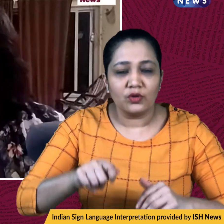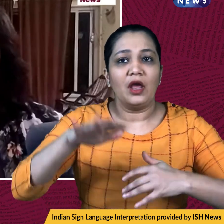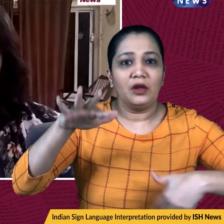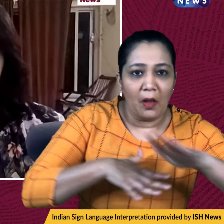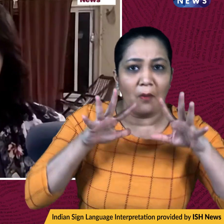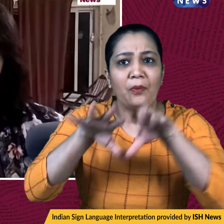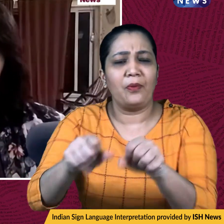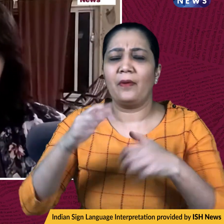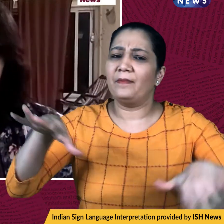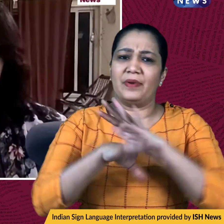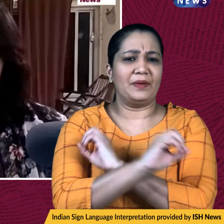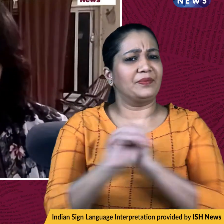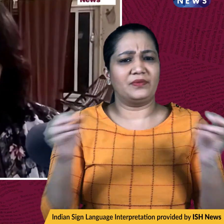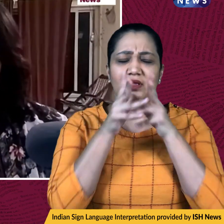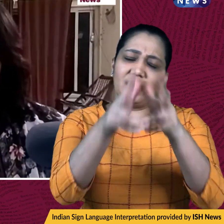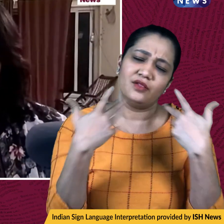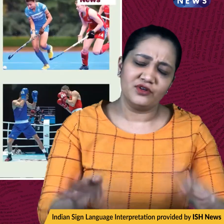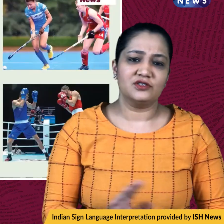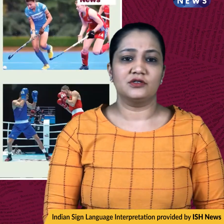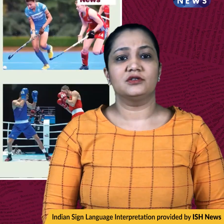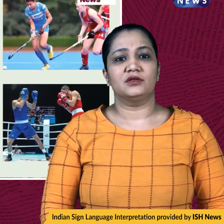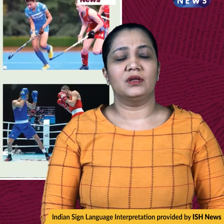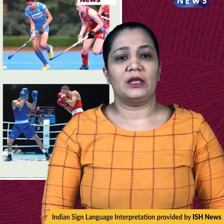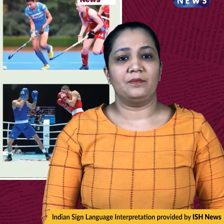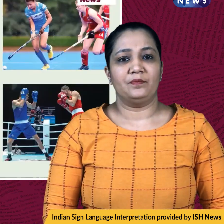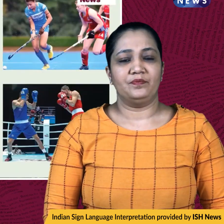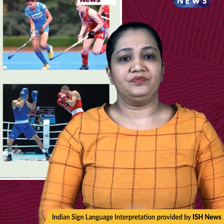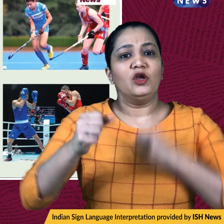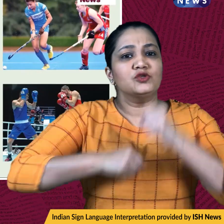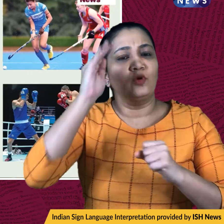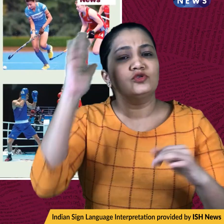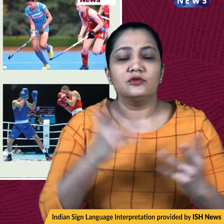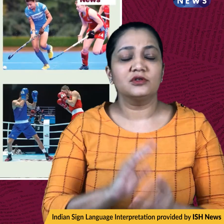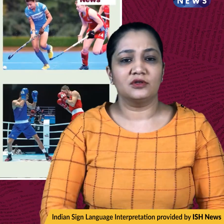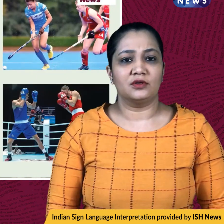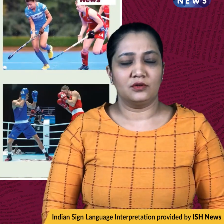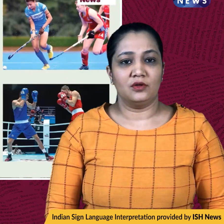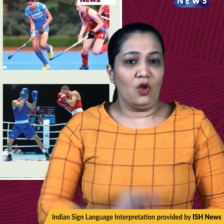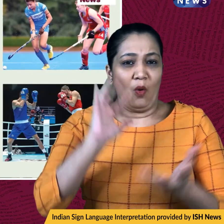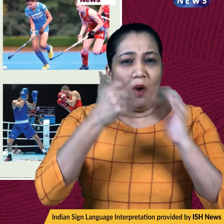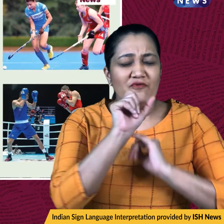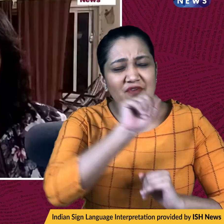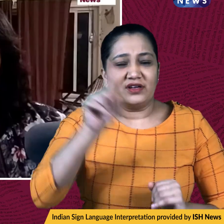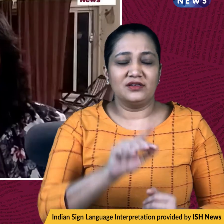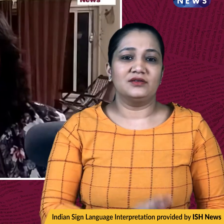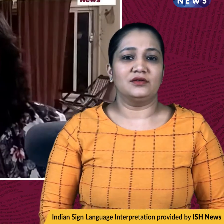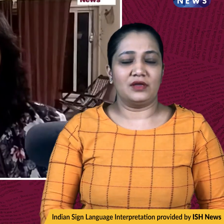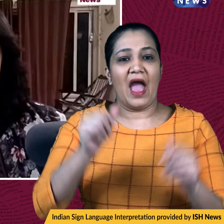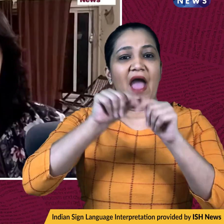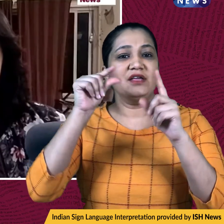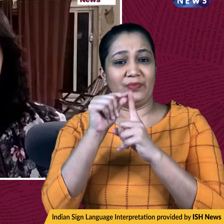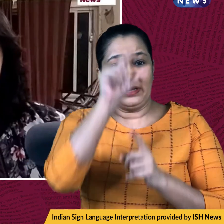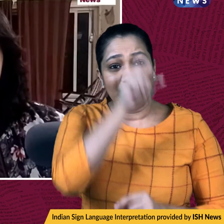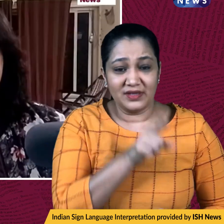planning any sort of attack on Ukraine. On to sports news right now. World number one Ash Barty